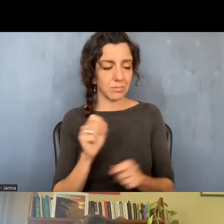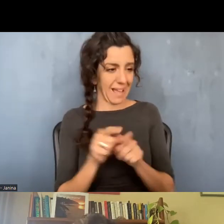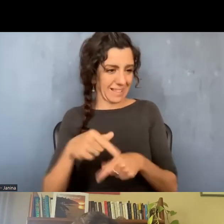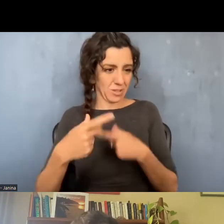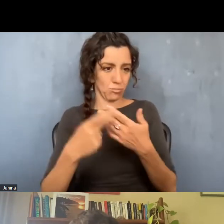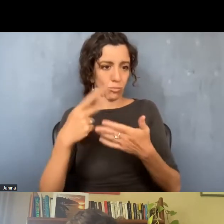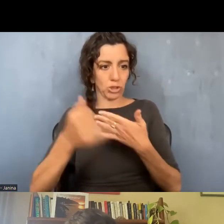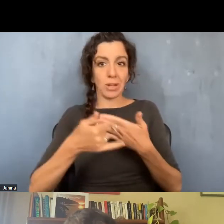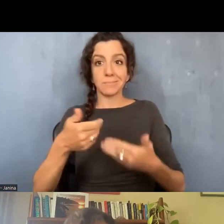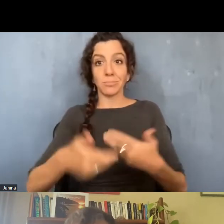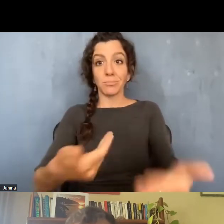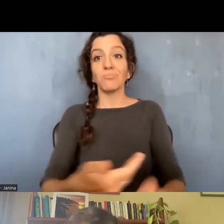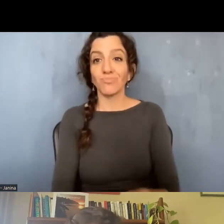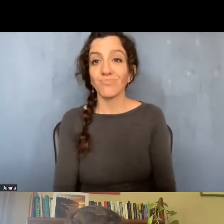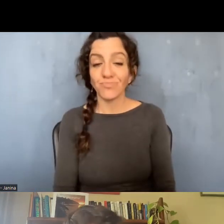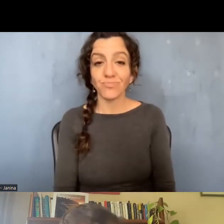forward.